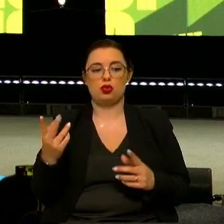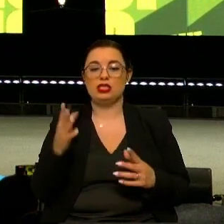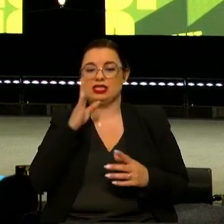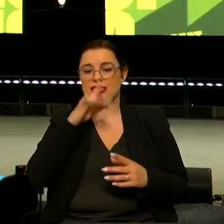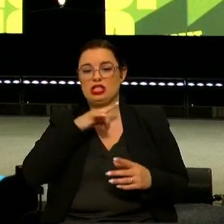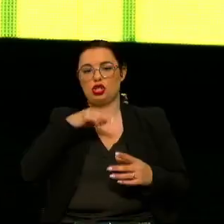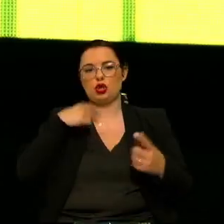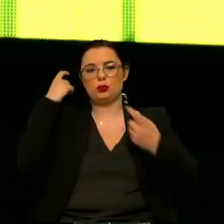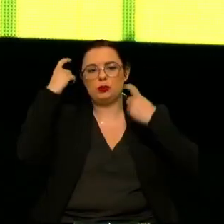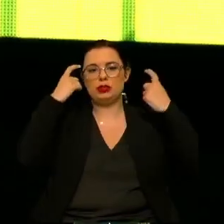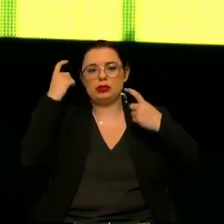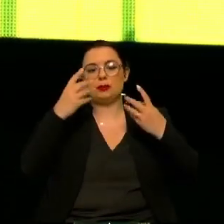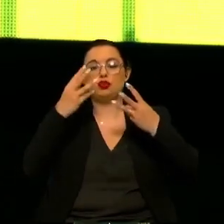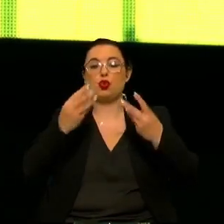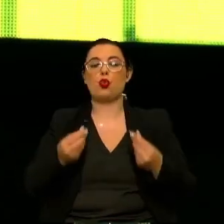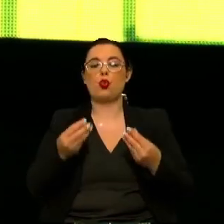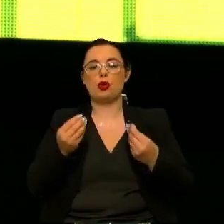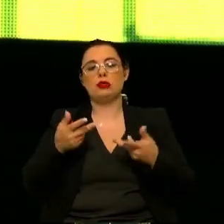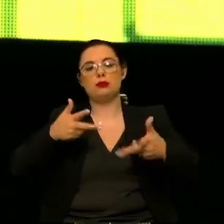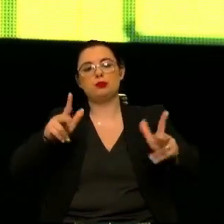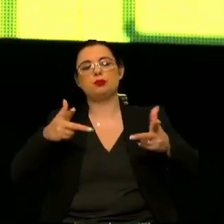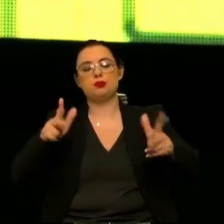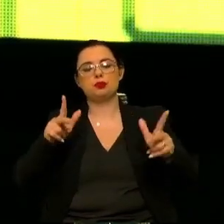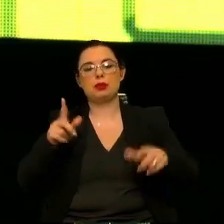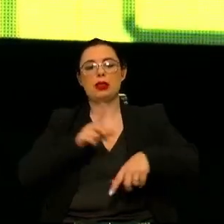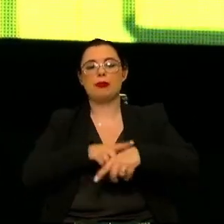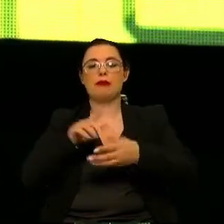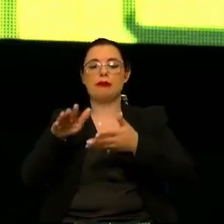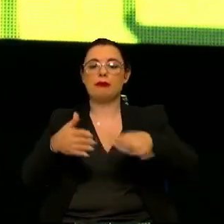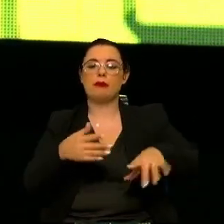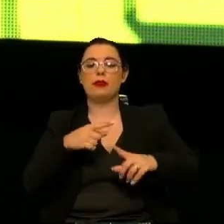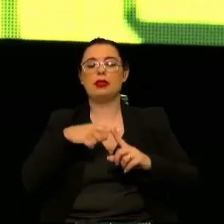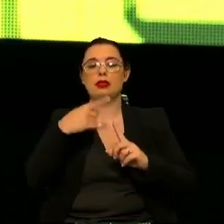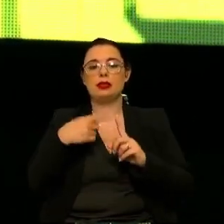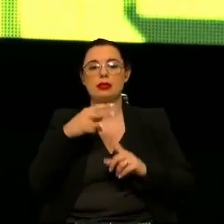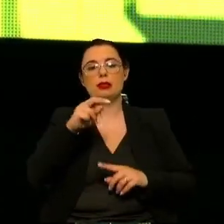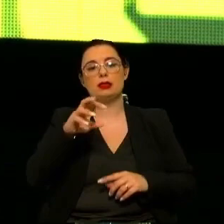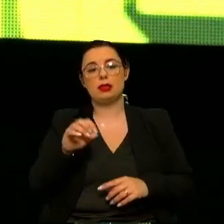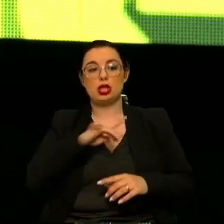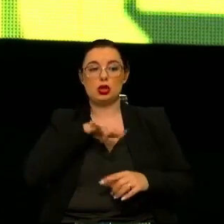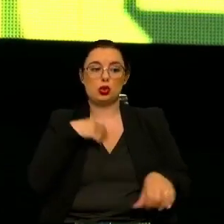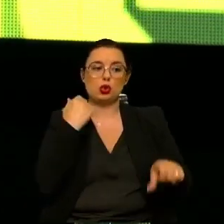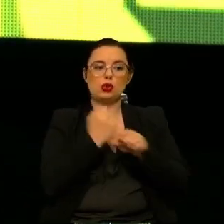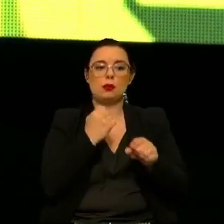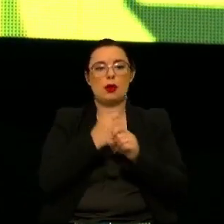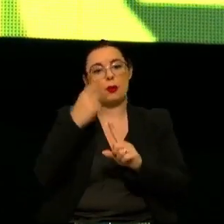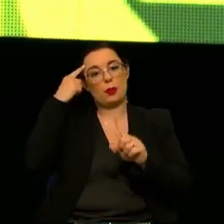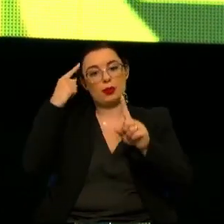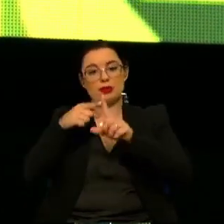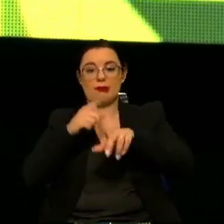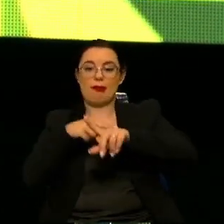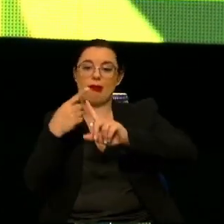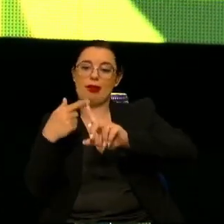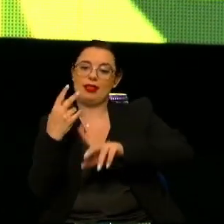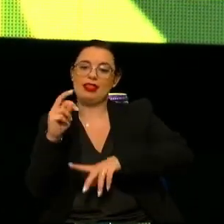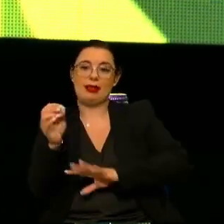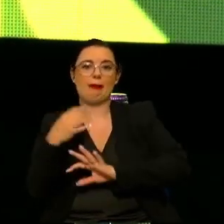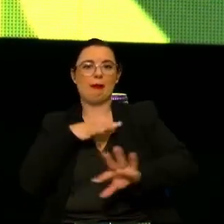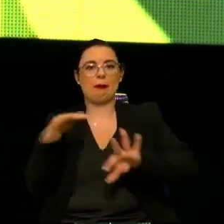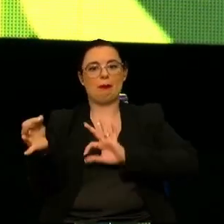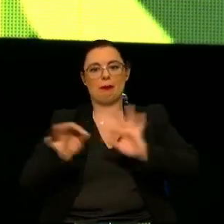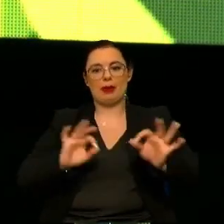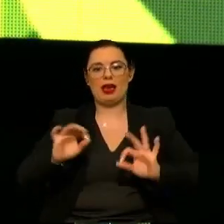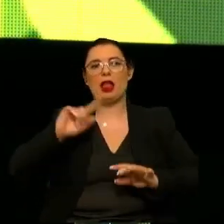two. And if we consider that quantum communication is available since the 30s, what we're doing is that